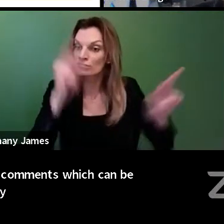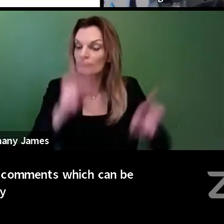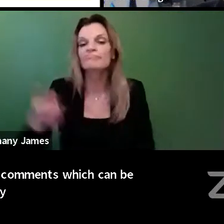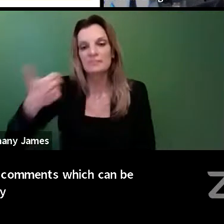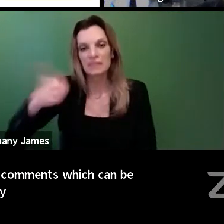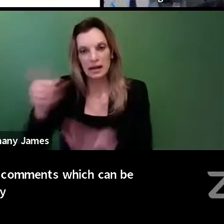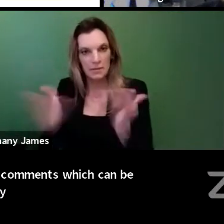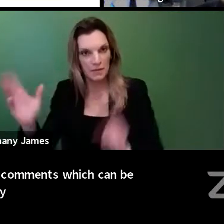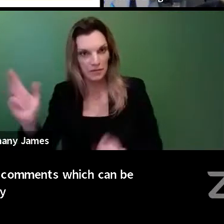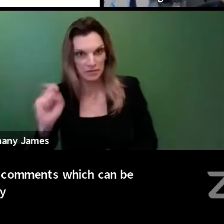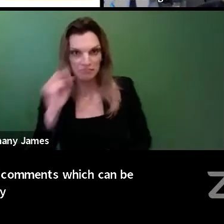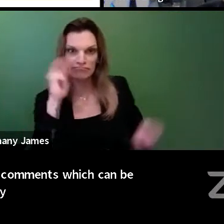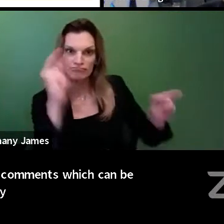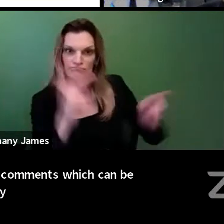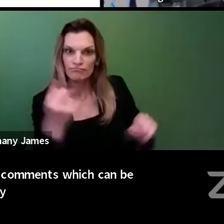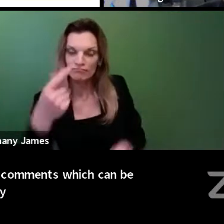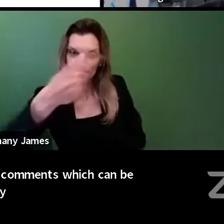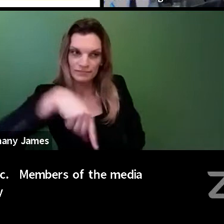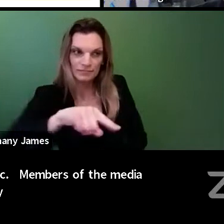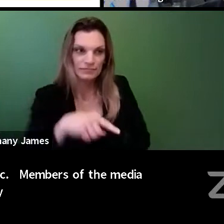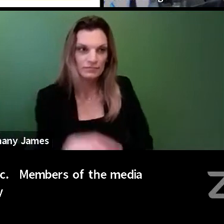public.